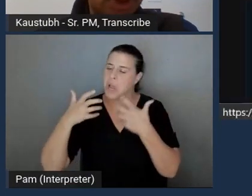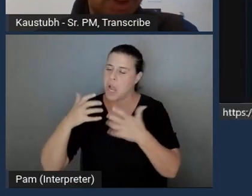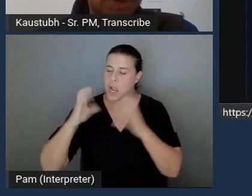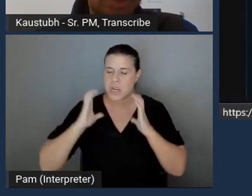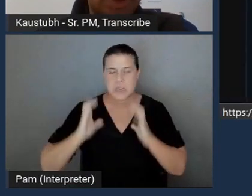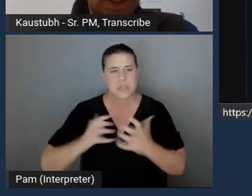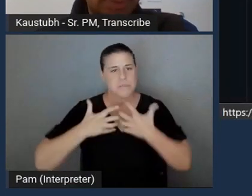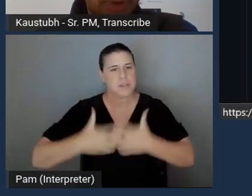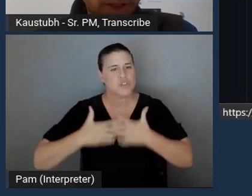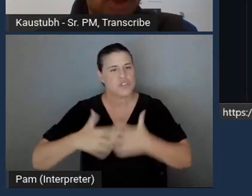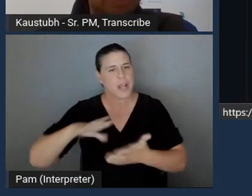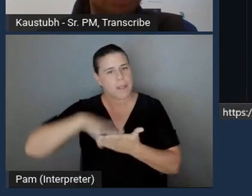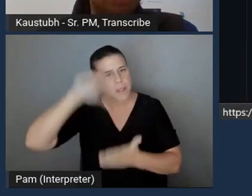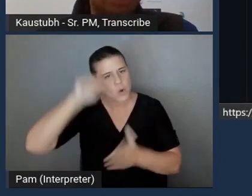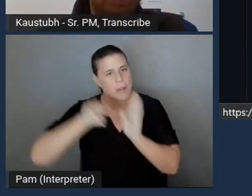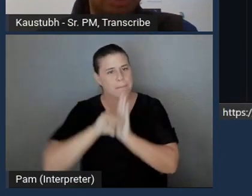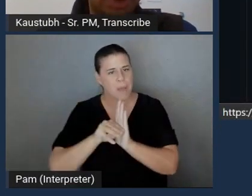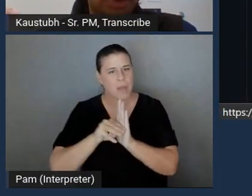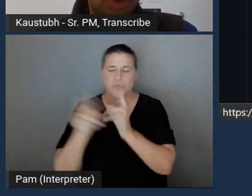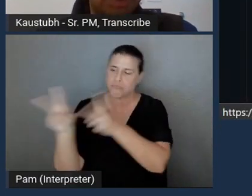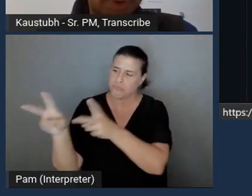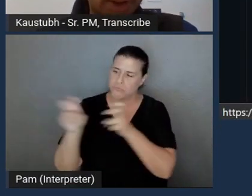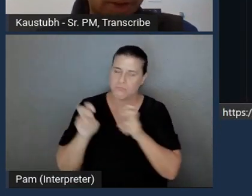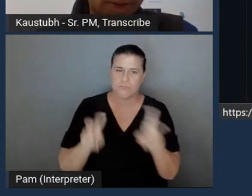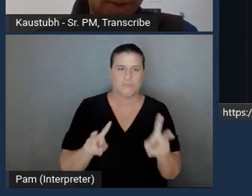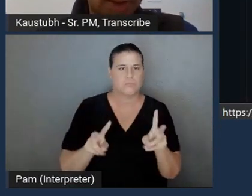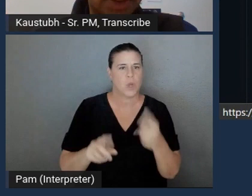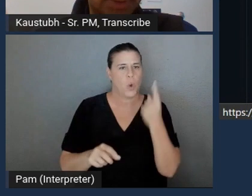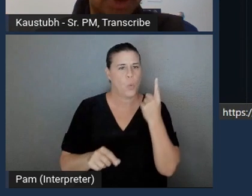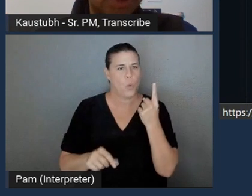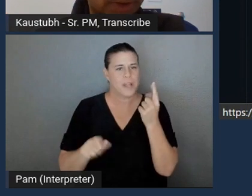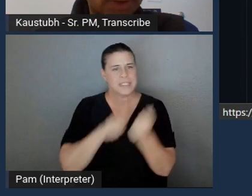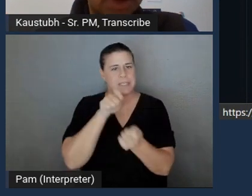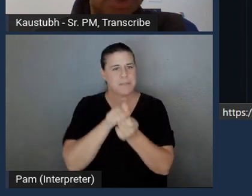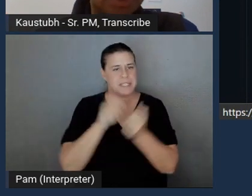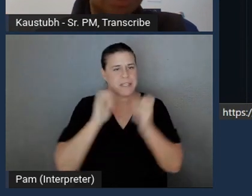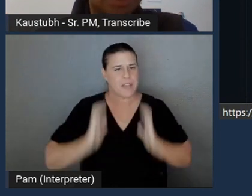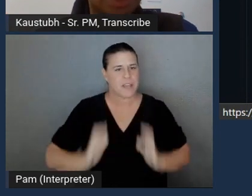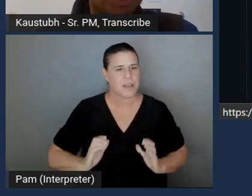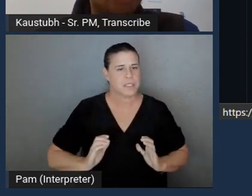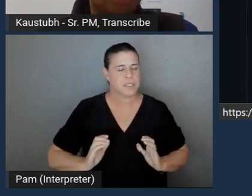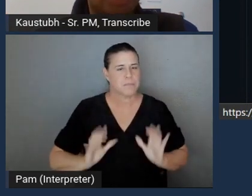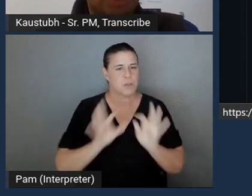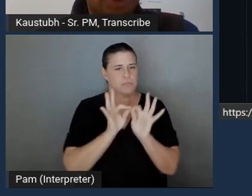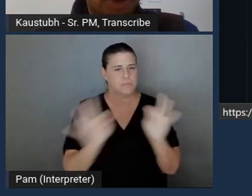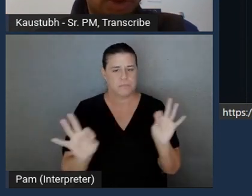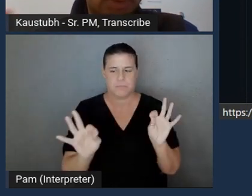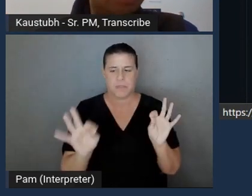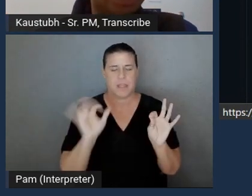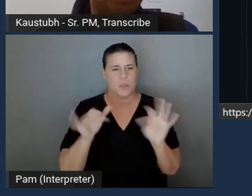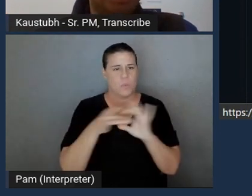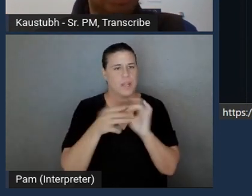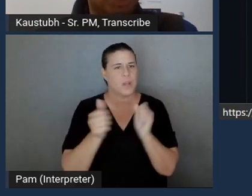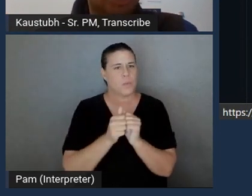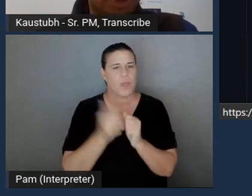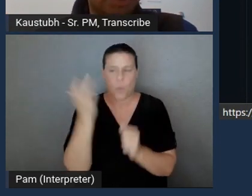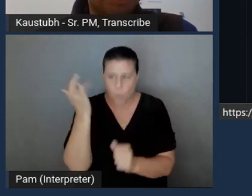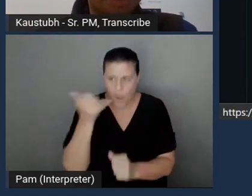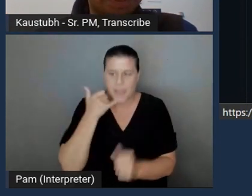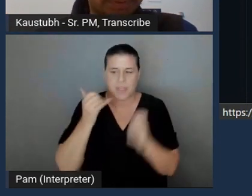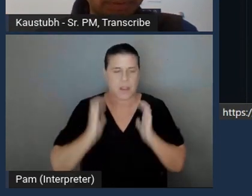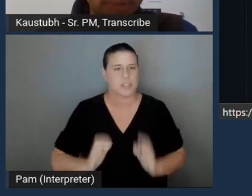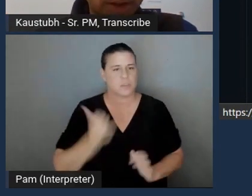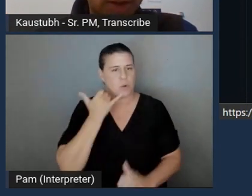developed, which can really pull out the one particular customer turn that is all about why the customer called